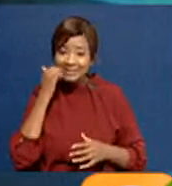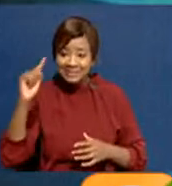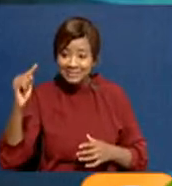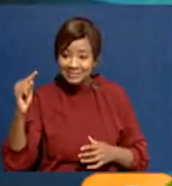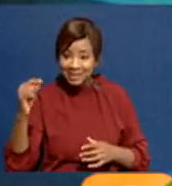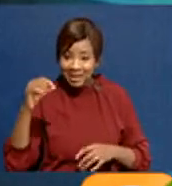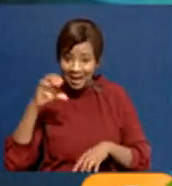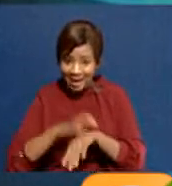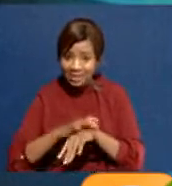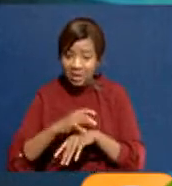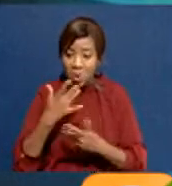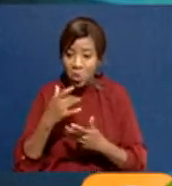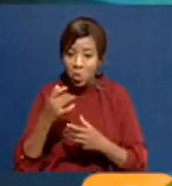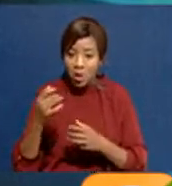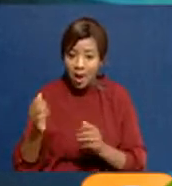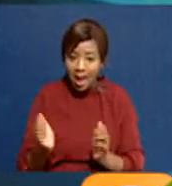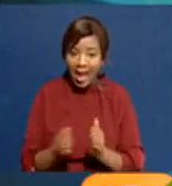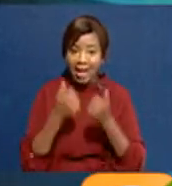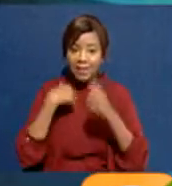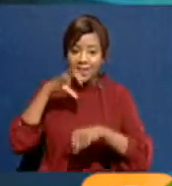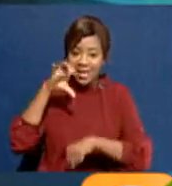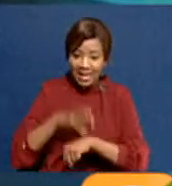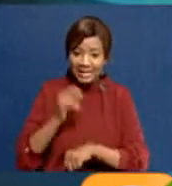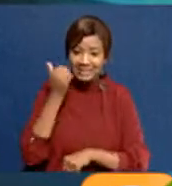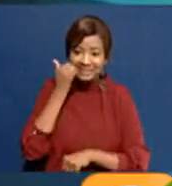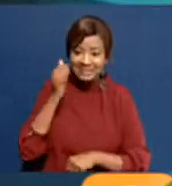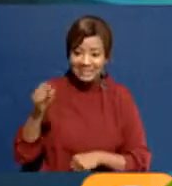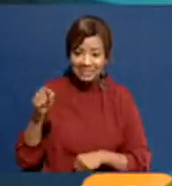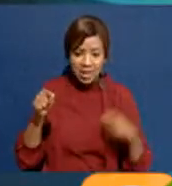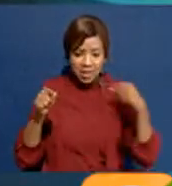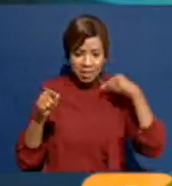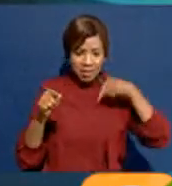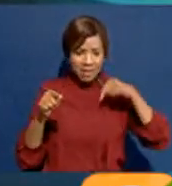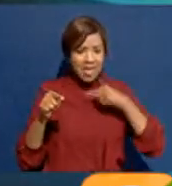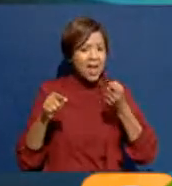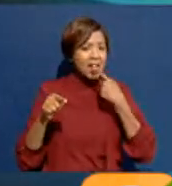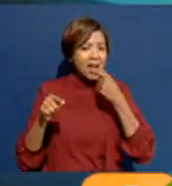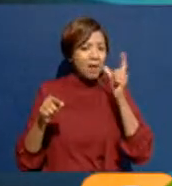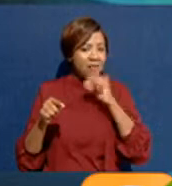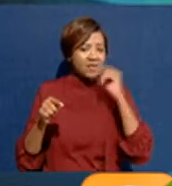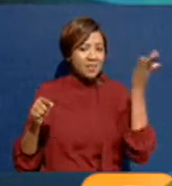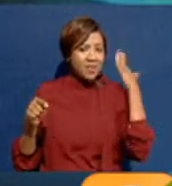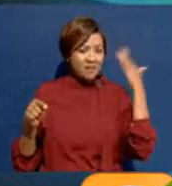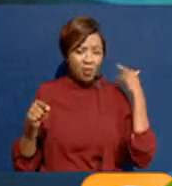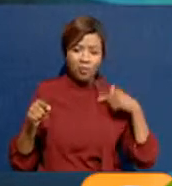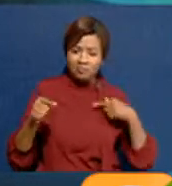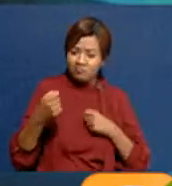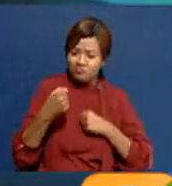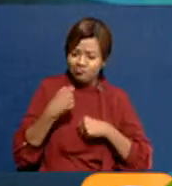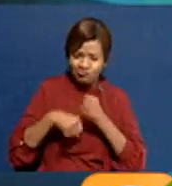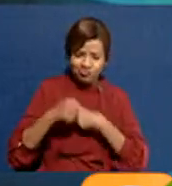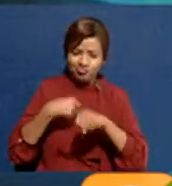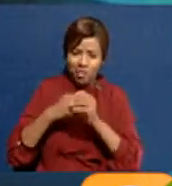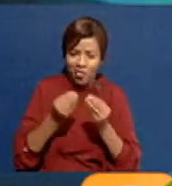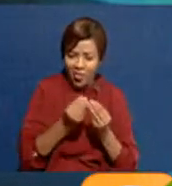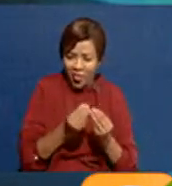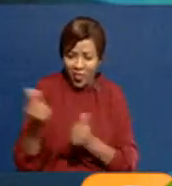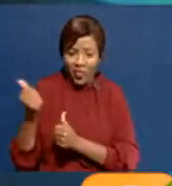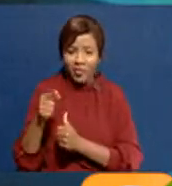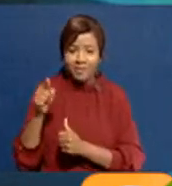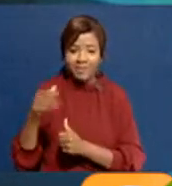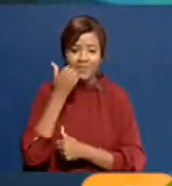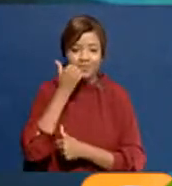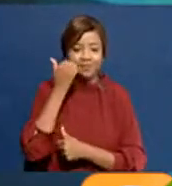along, you will actually remember that disease from the immunization you got and produce antibodies